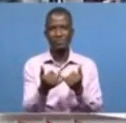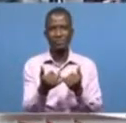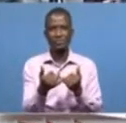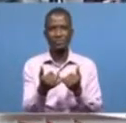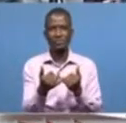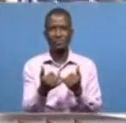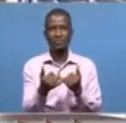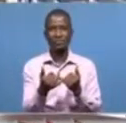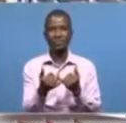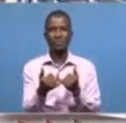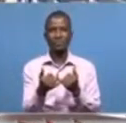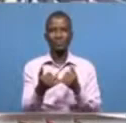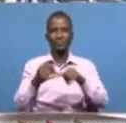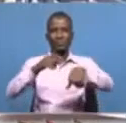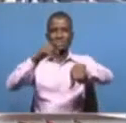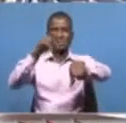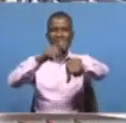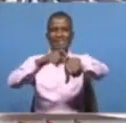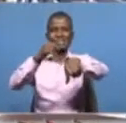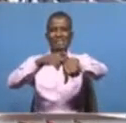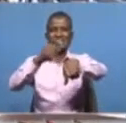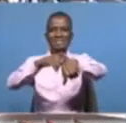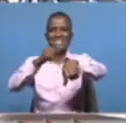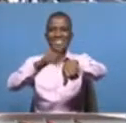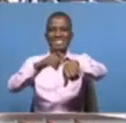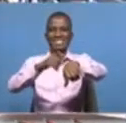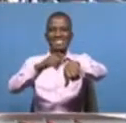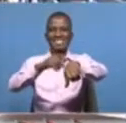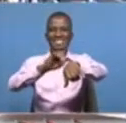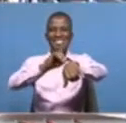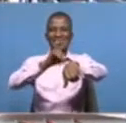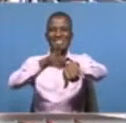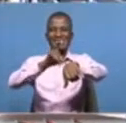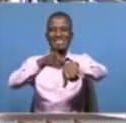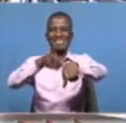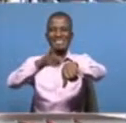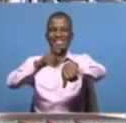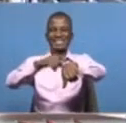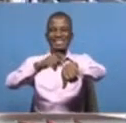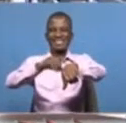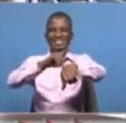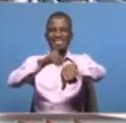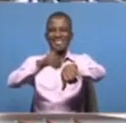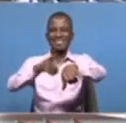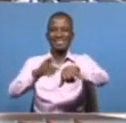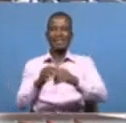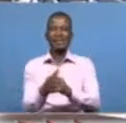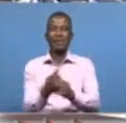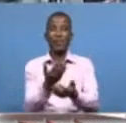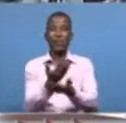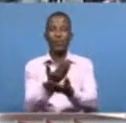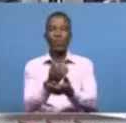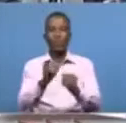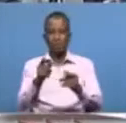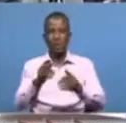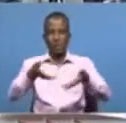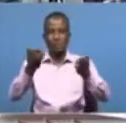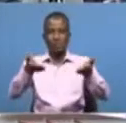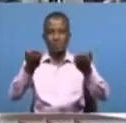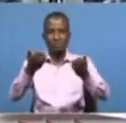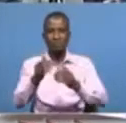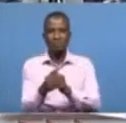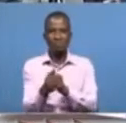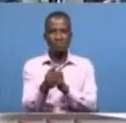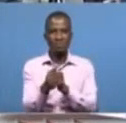Your time is up. May I just finish in a minute, because I'm in the middle of a sentence. Is that allowed? Okay. You may finish.